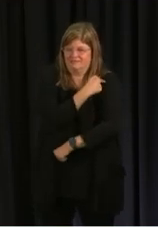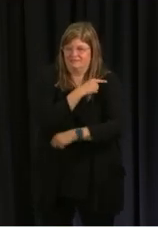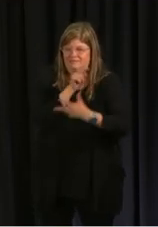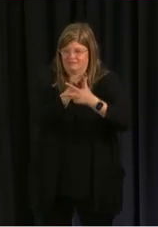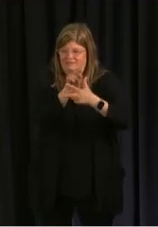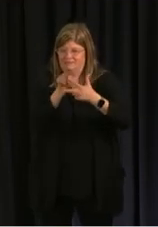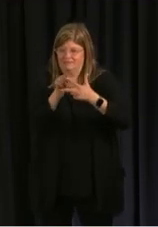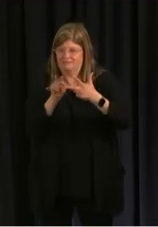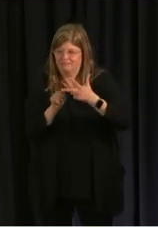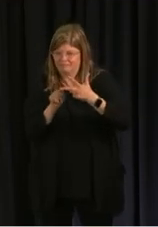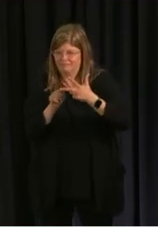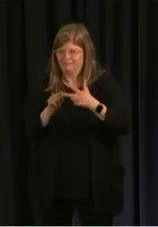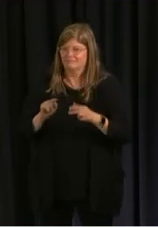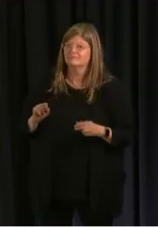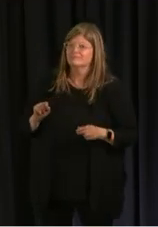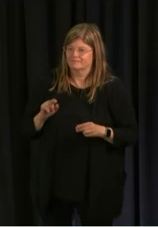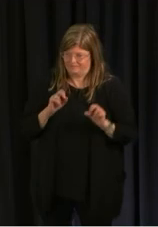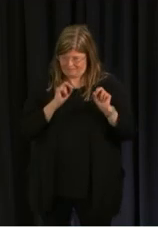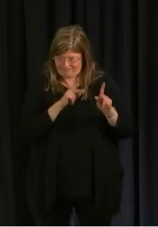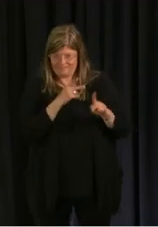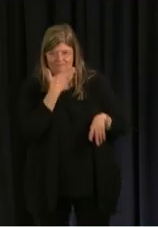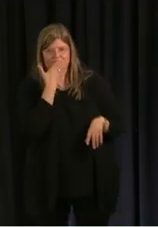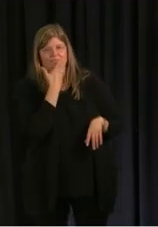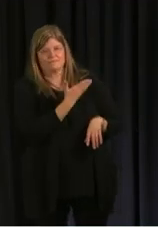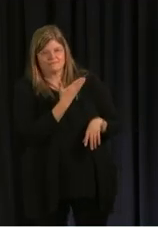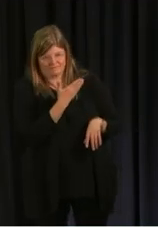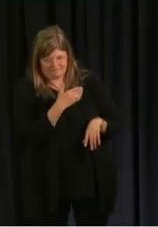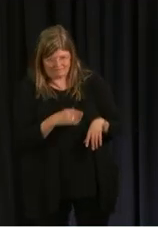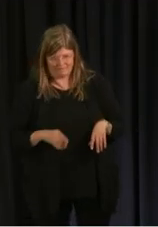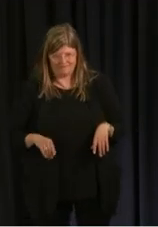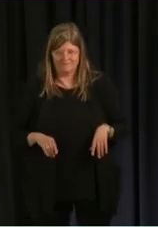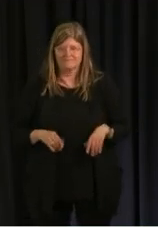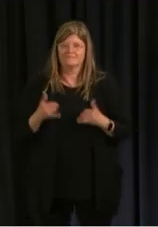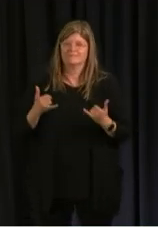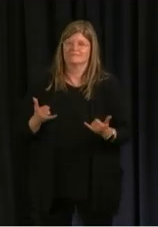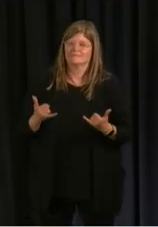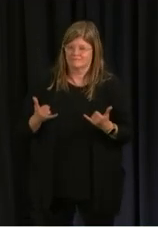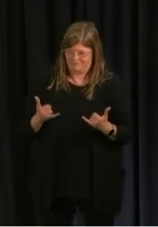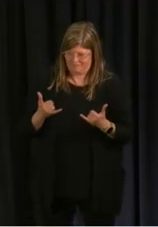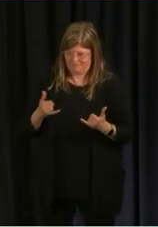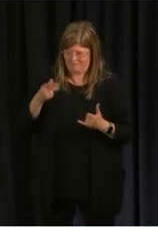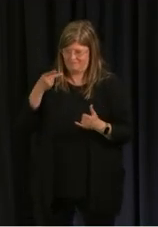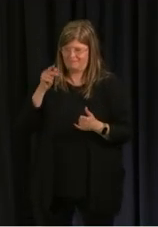Thank you, Dr. Shaw. We're going to go next to Patrice. Patrice, your line is unmuted.